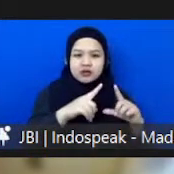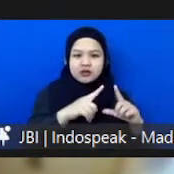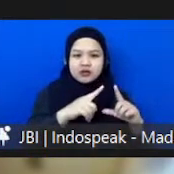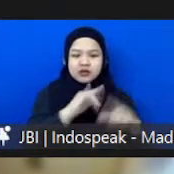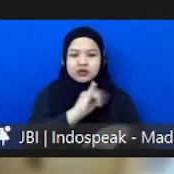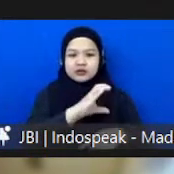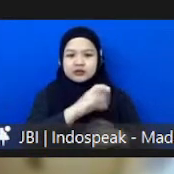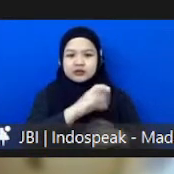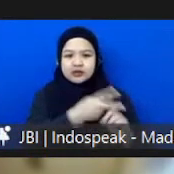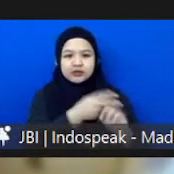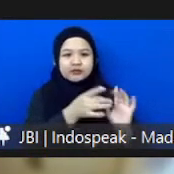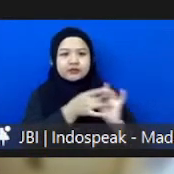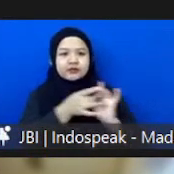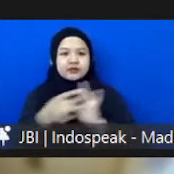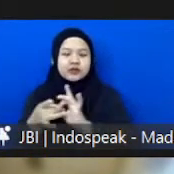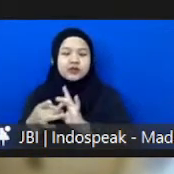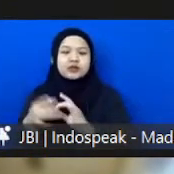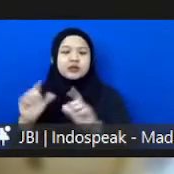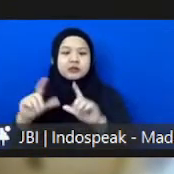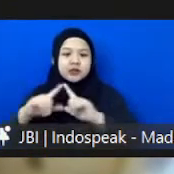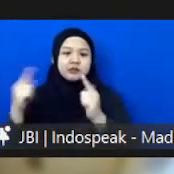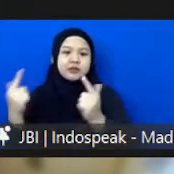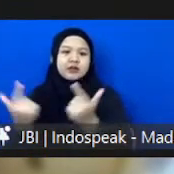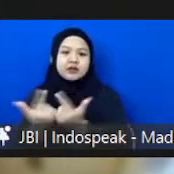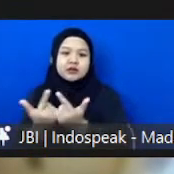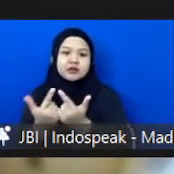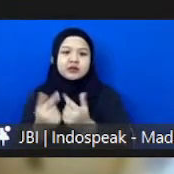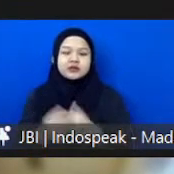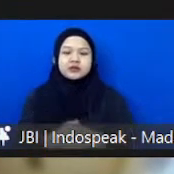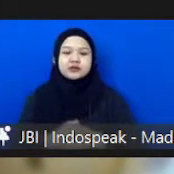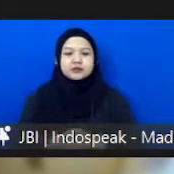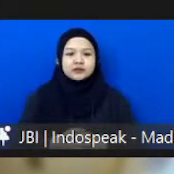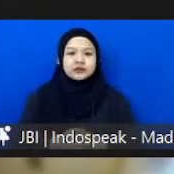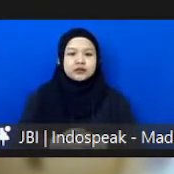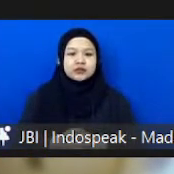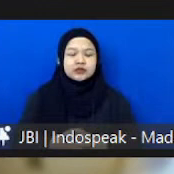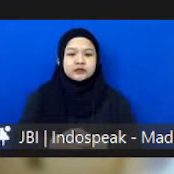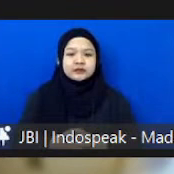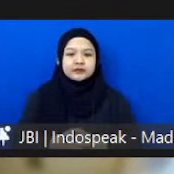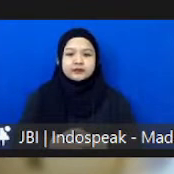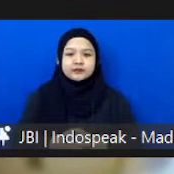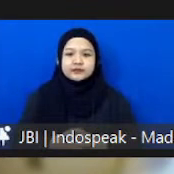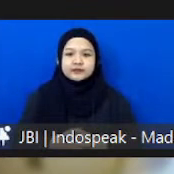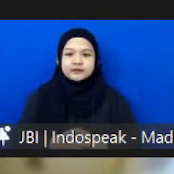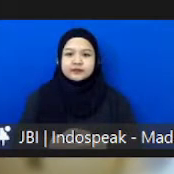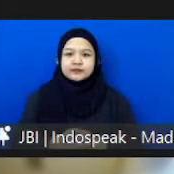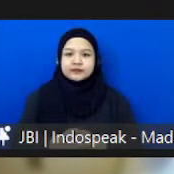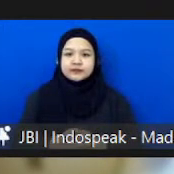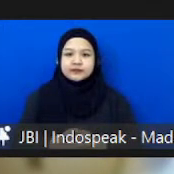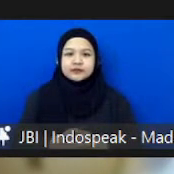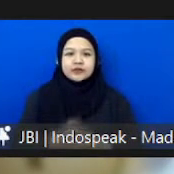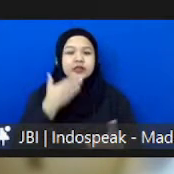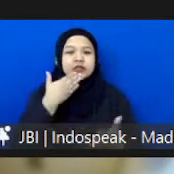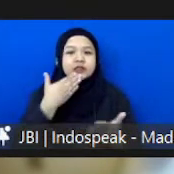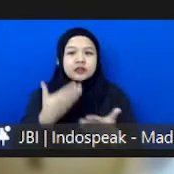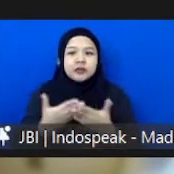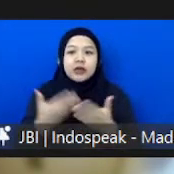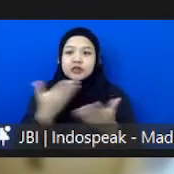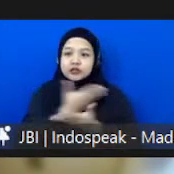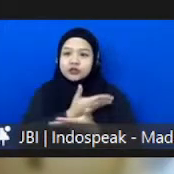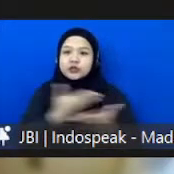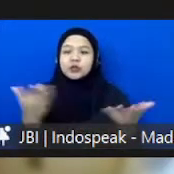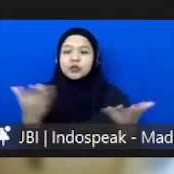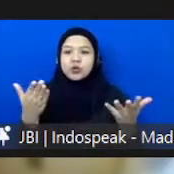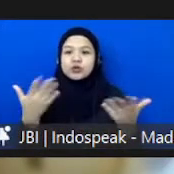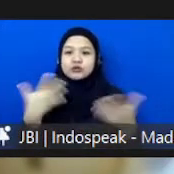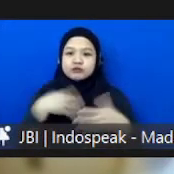Institute. Again, thank you everyone for participating. Hoping to see everyone again in the next update, hopefully